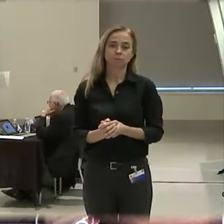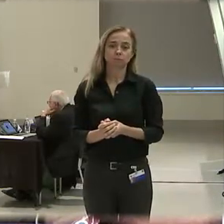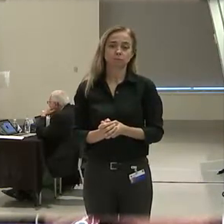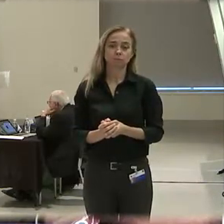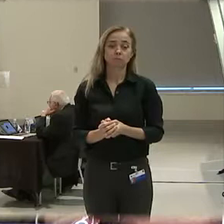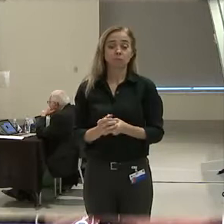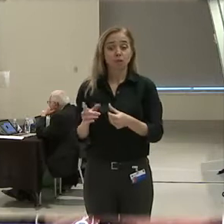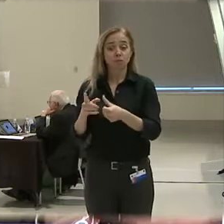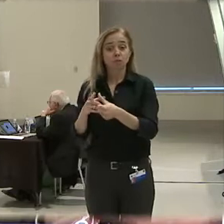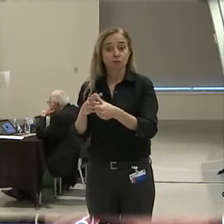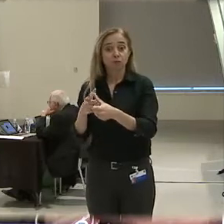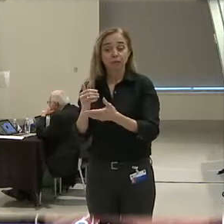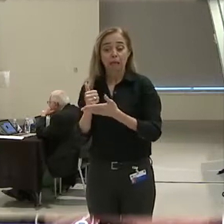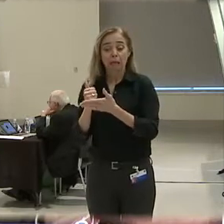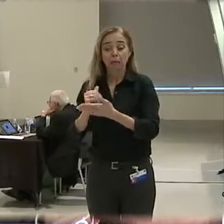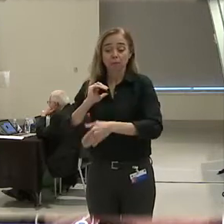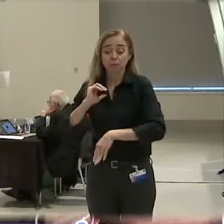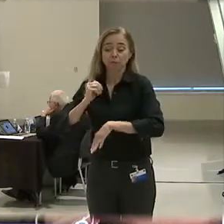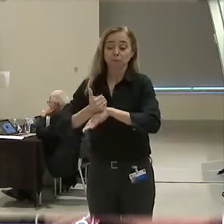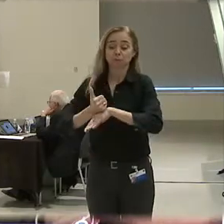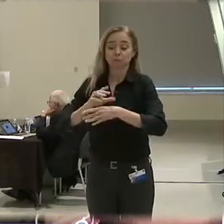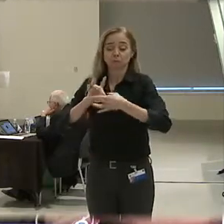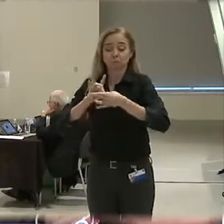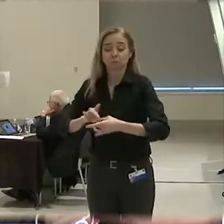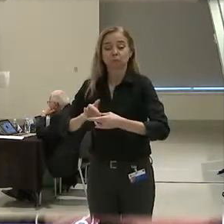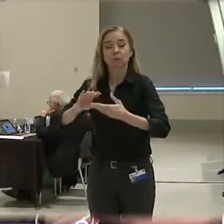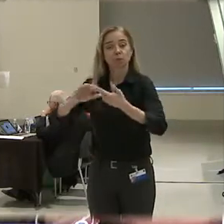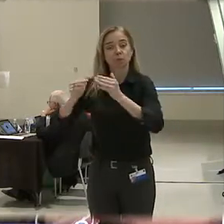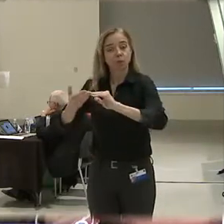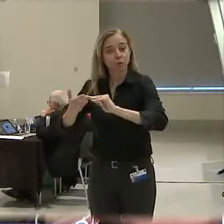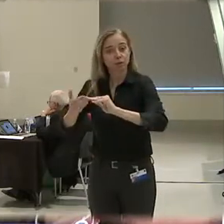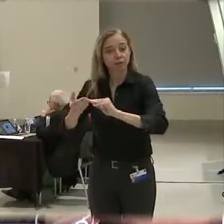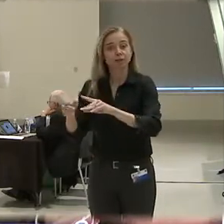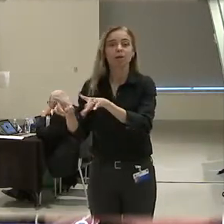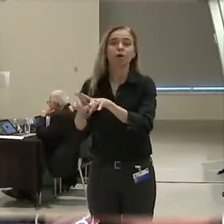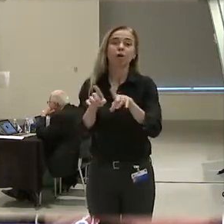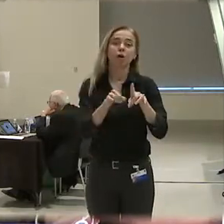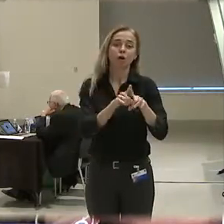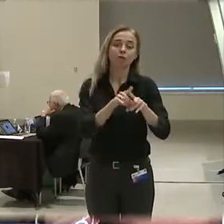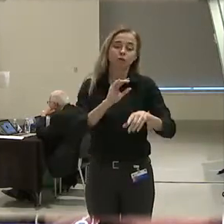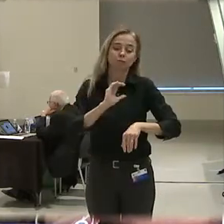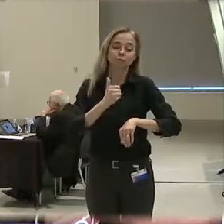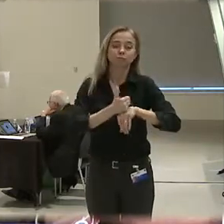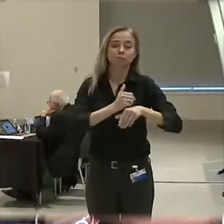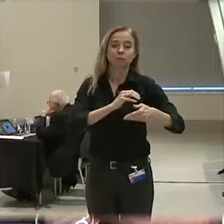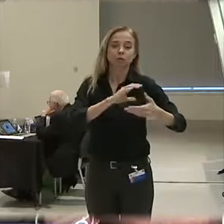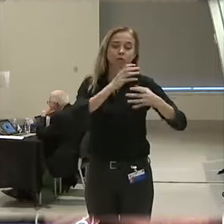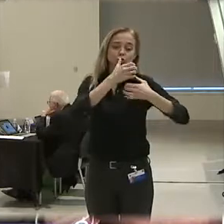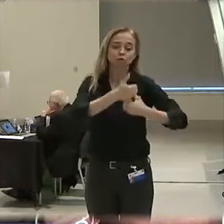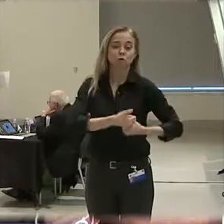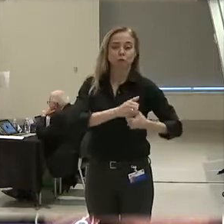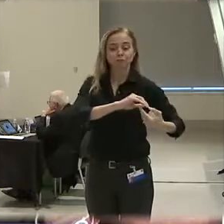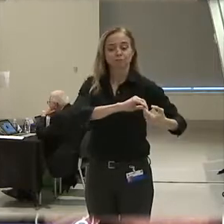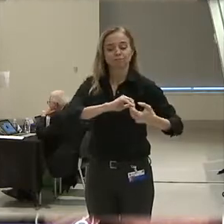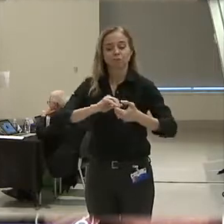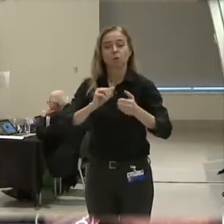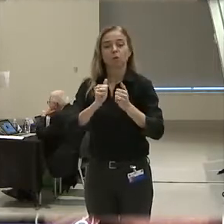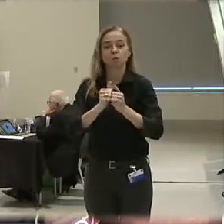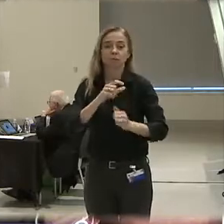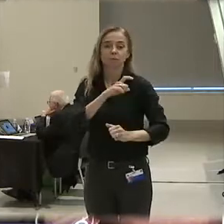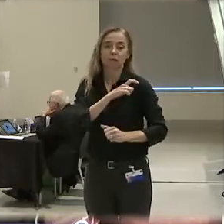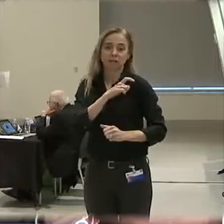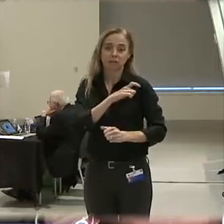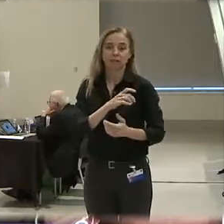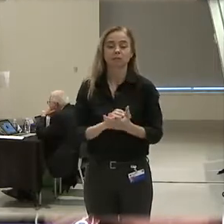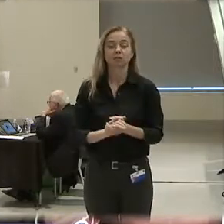It builds community, and it builds trust in the police, and that's what we're here to talk about. There